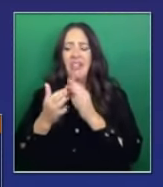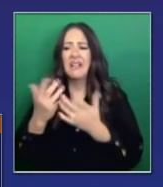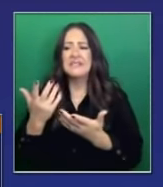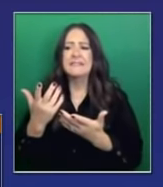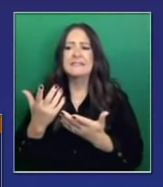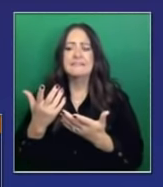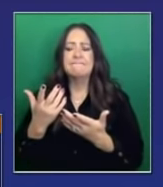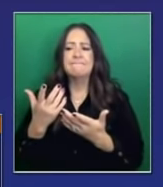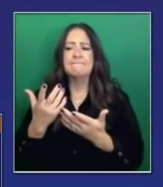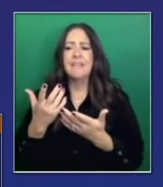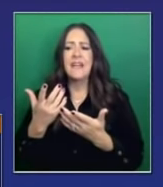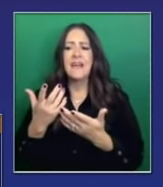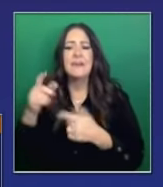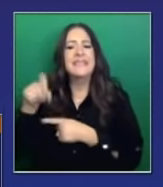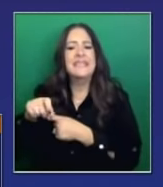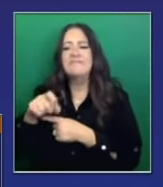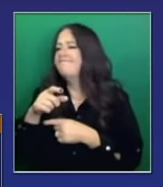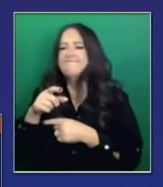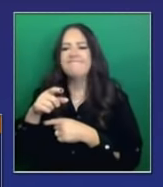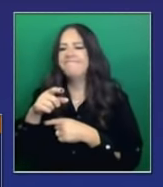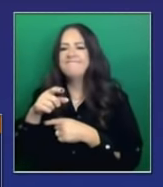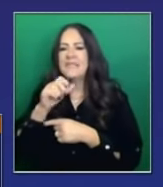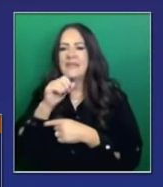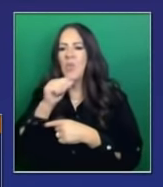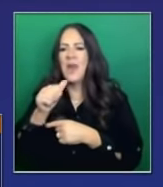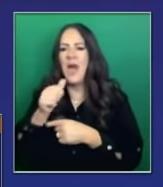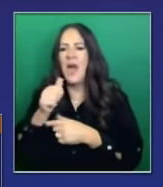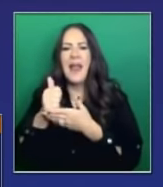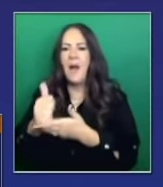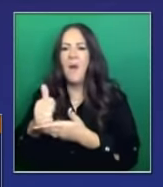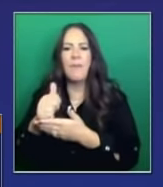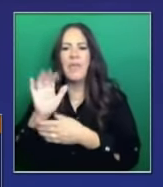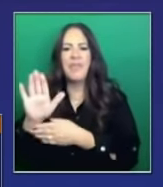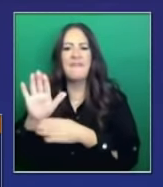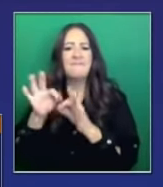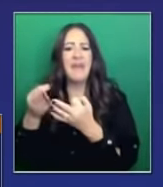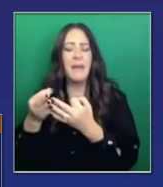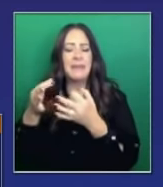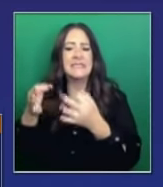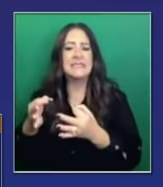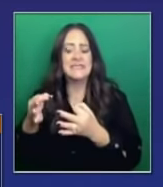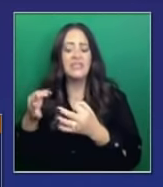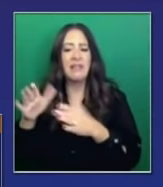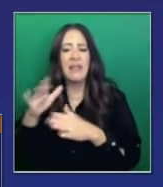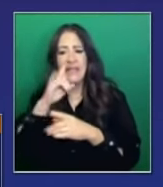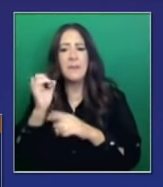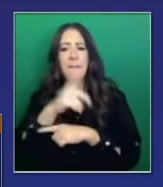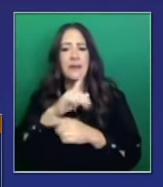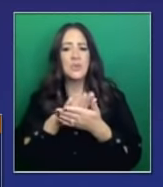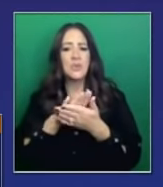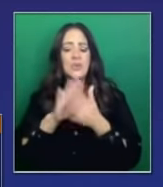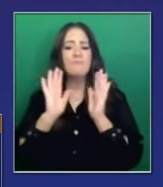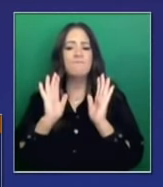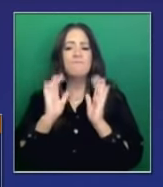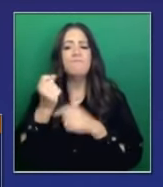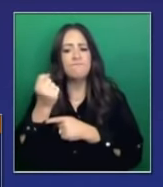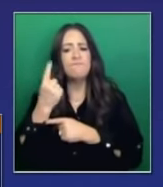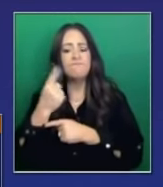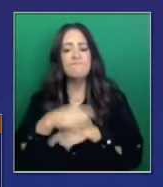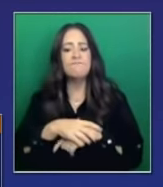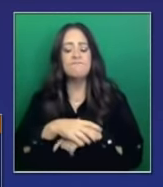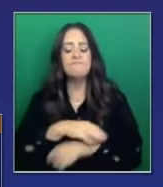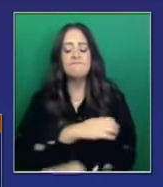to maintain the ability to continue to get the learning that you've been receiving as it relates to that distance